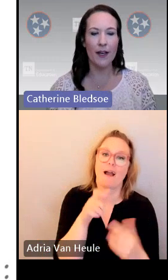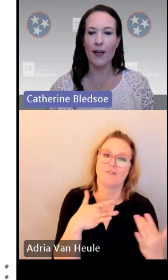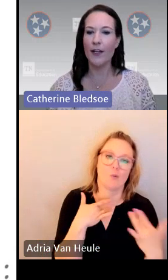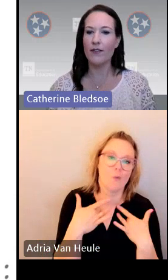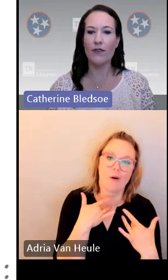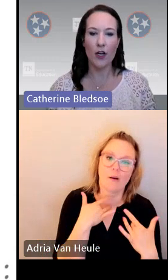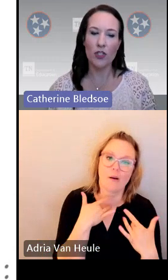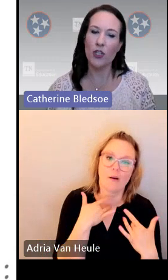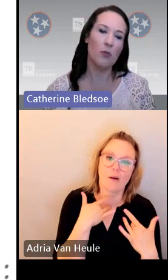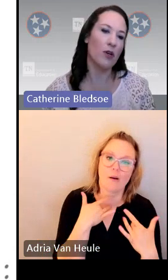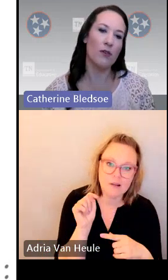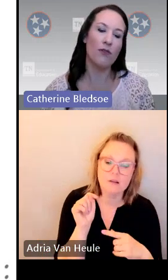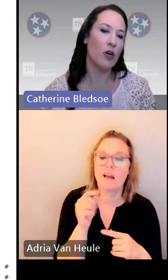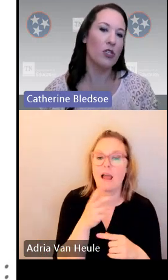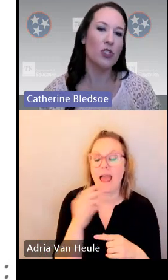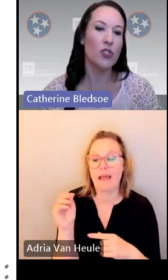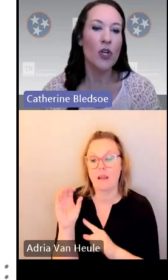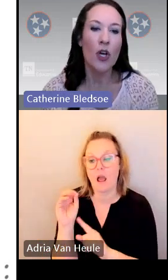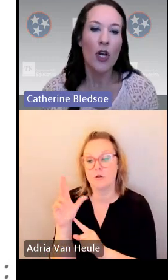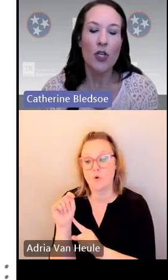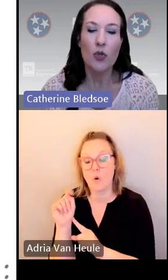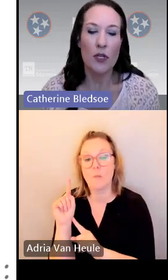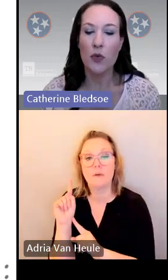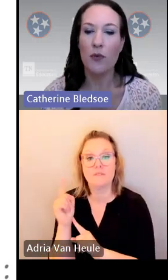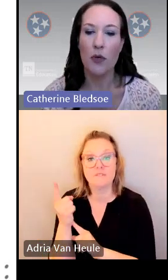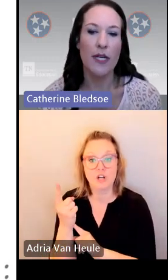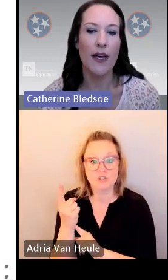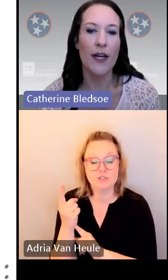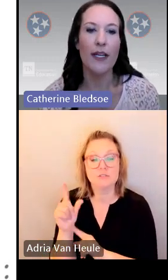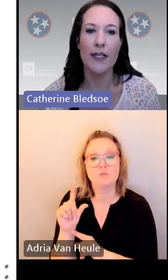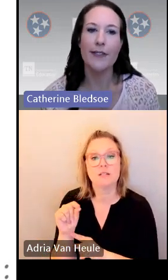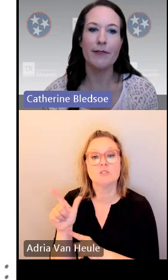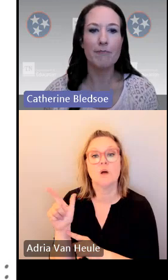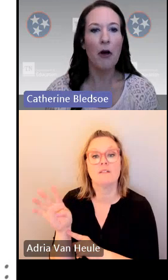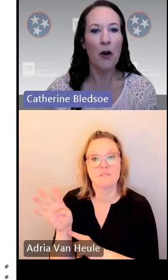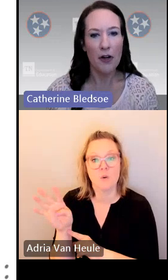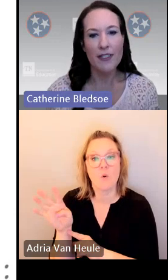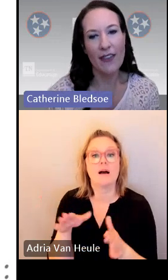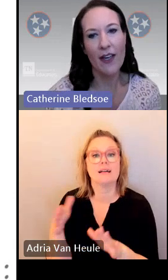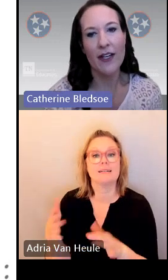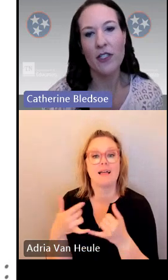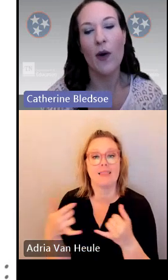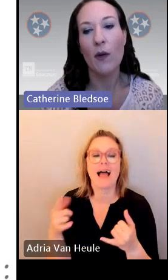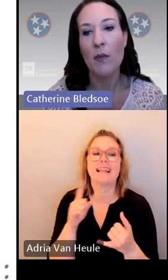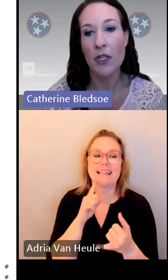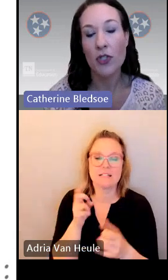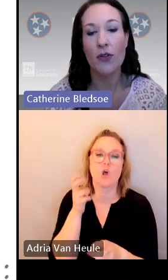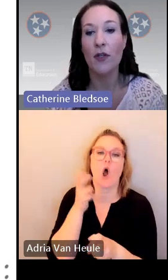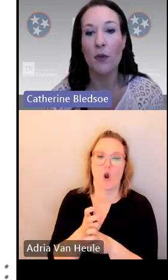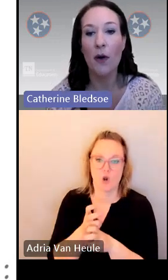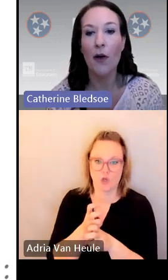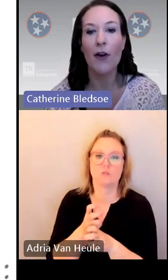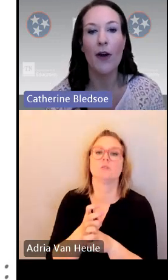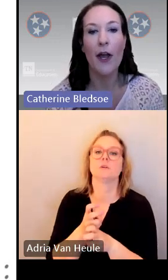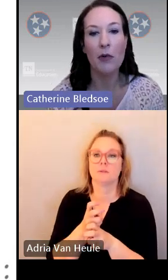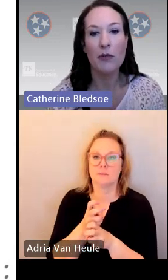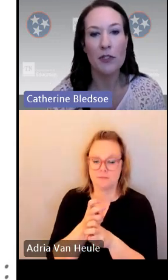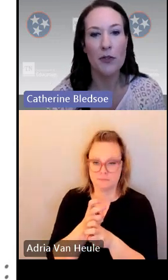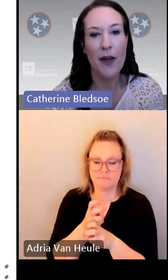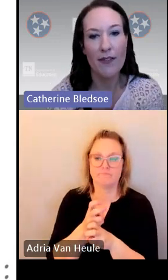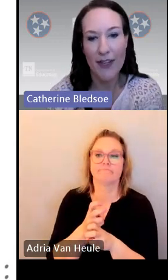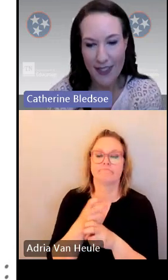because that October 1st, 2024 deadline is a hard deadline. And so I want to make sure that you all